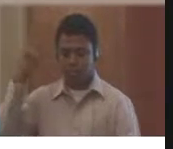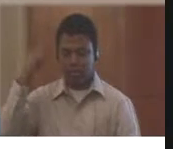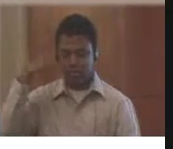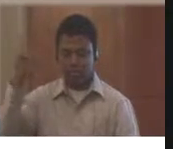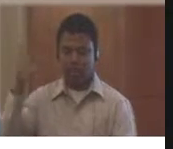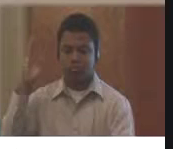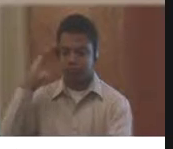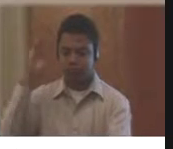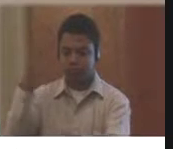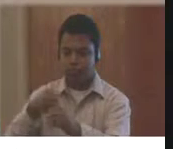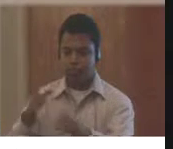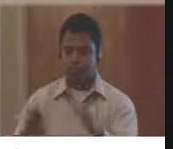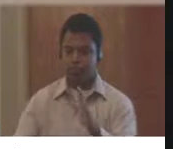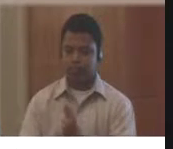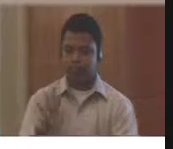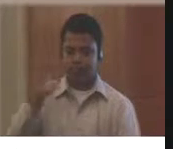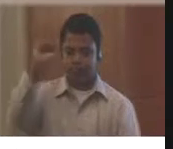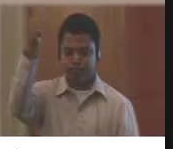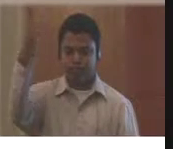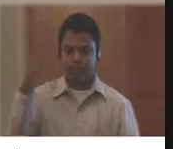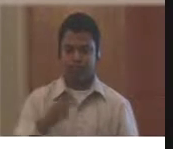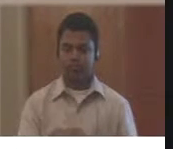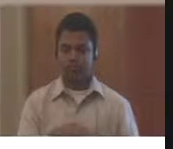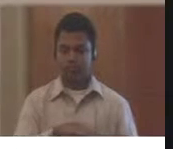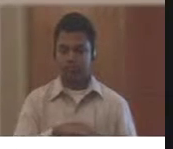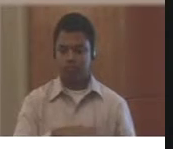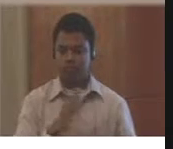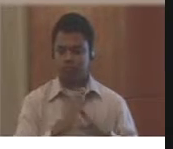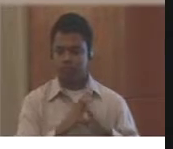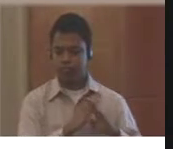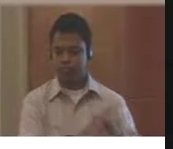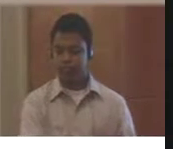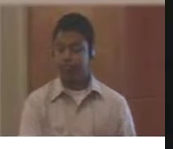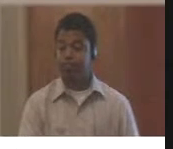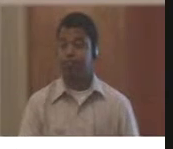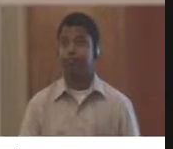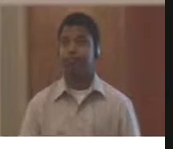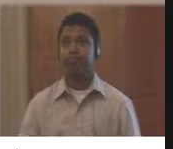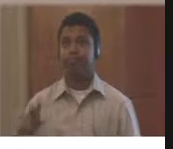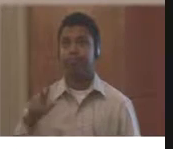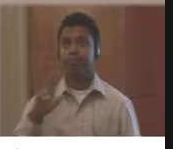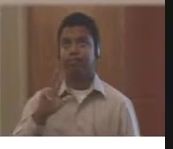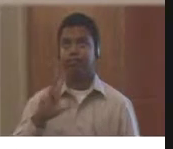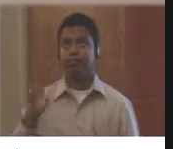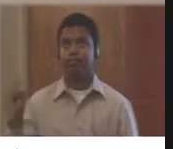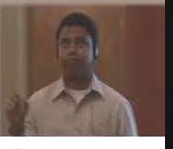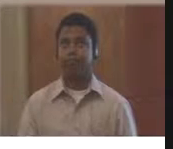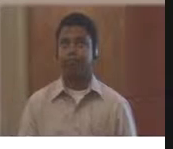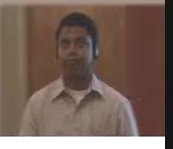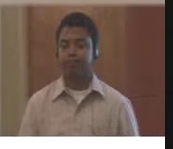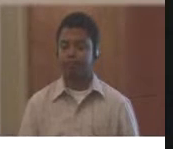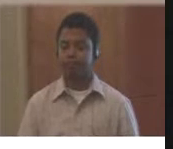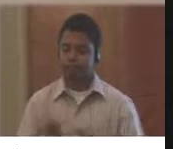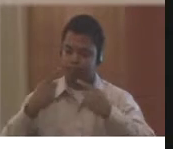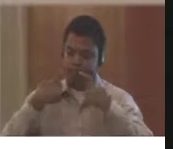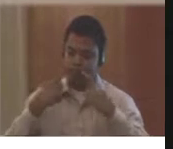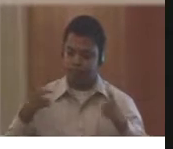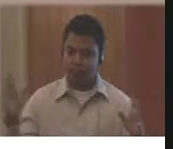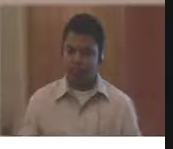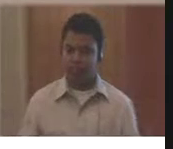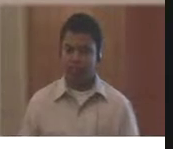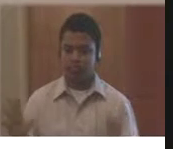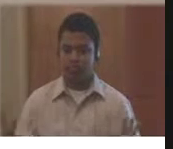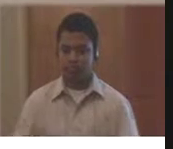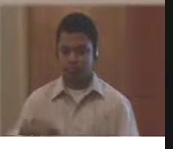development and disaster risk management. 30. Stimulate policies surrounding